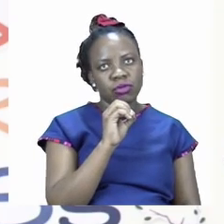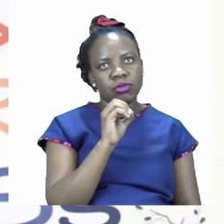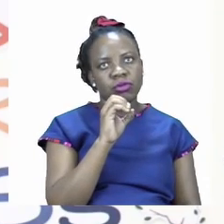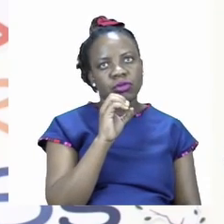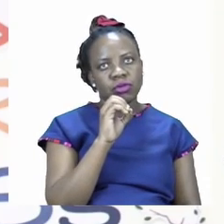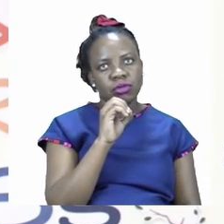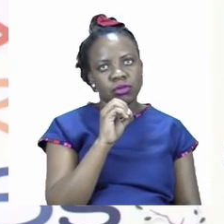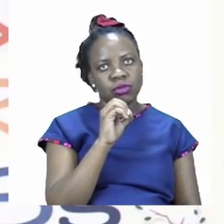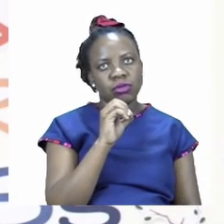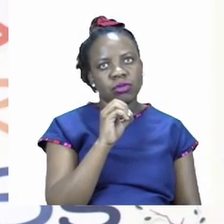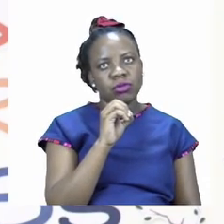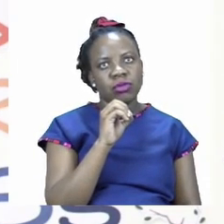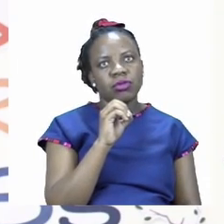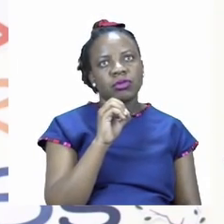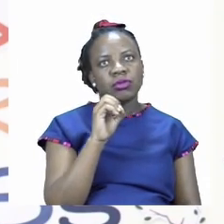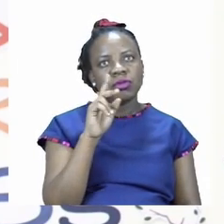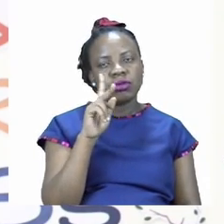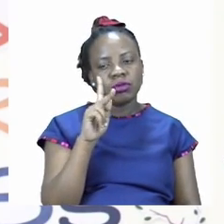kilometers.